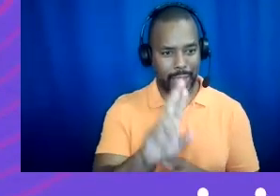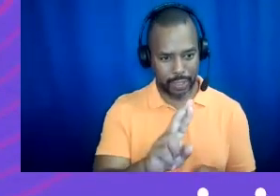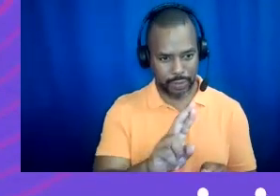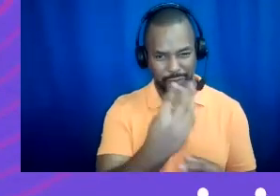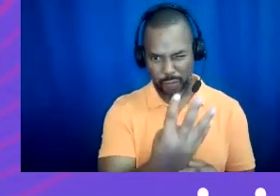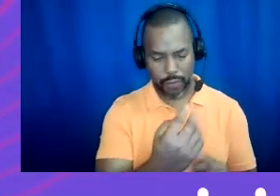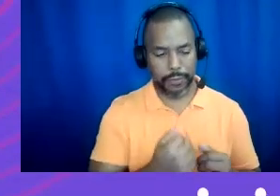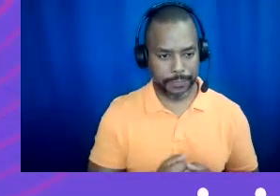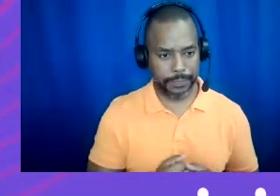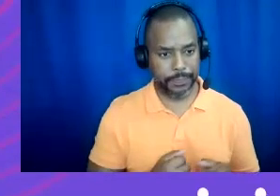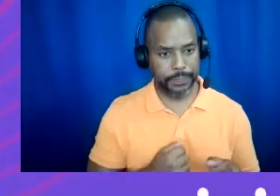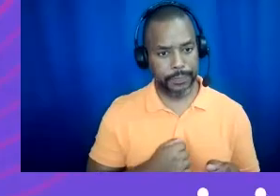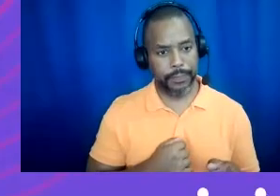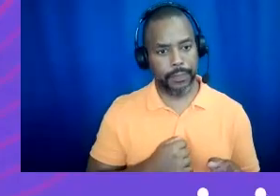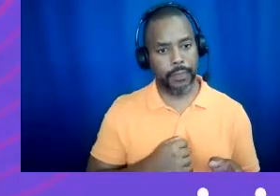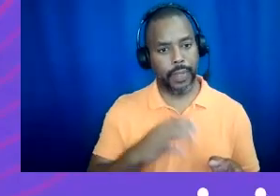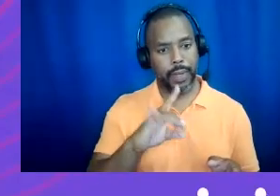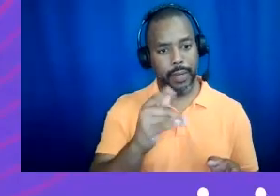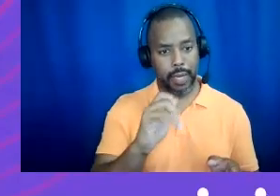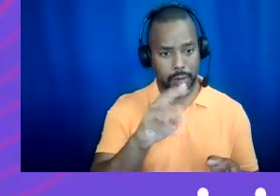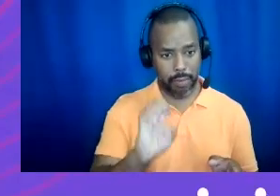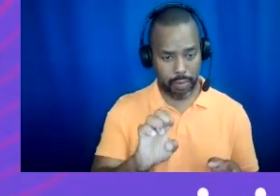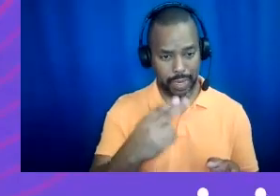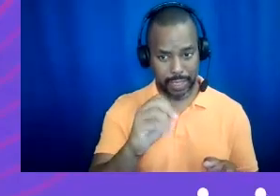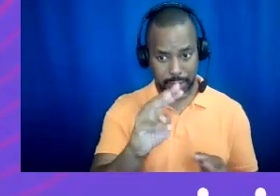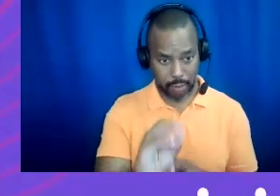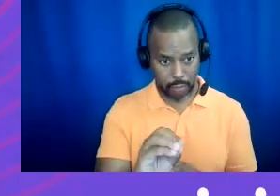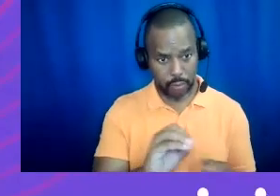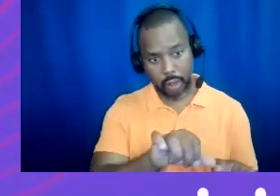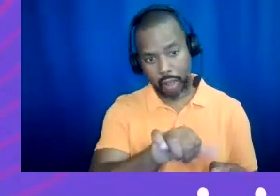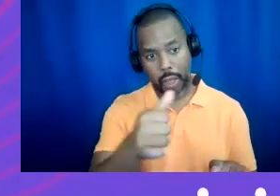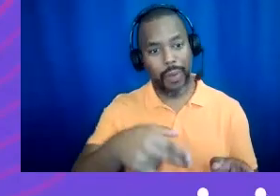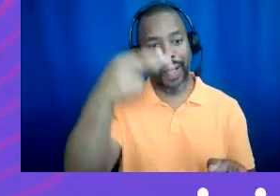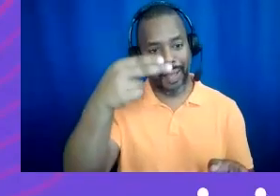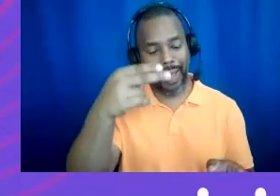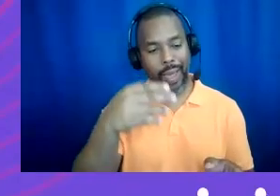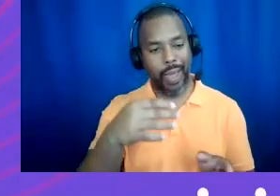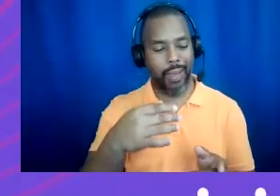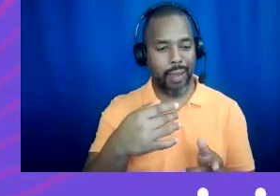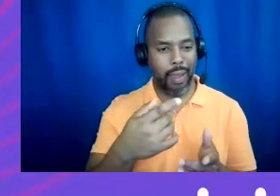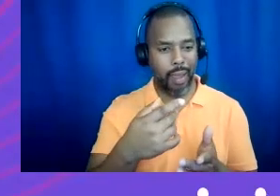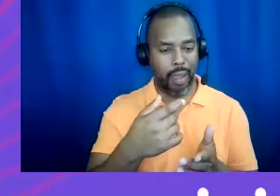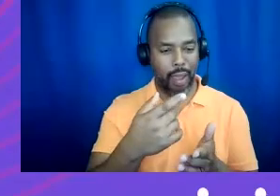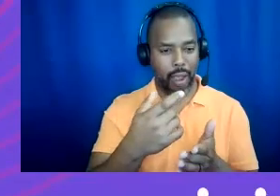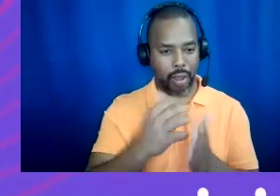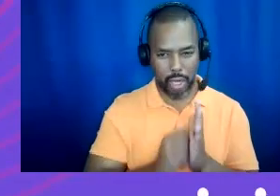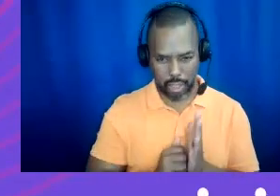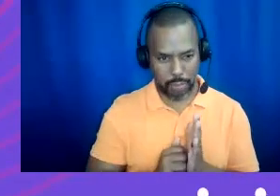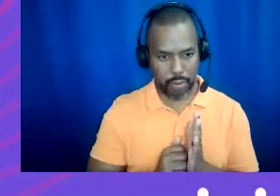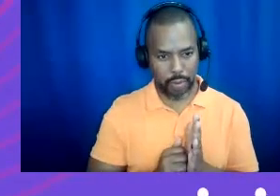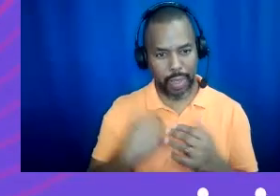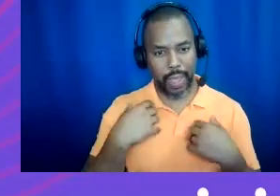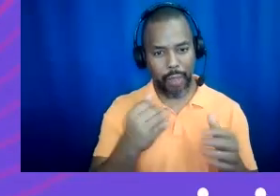which is a deductible HMO plan, and then the Kaiser High Deductible Health Plan. The high deductible health plans are